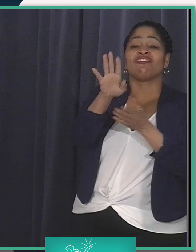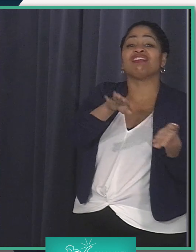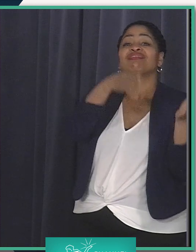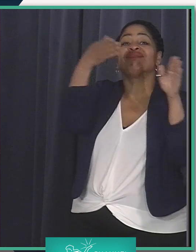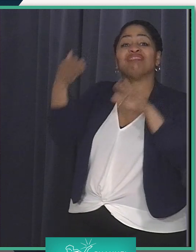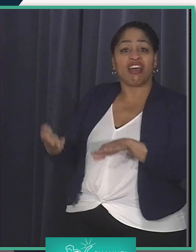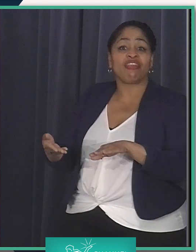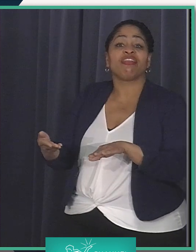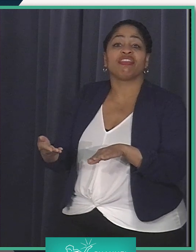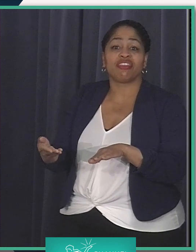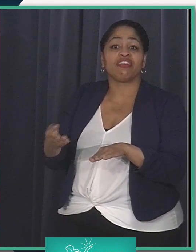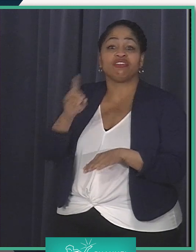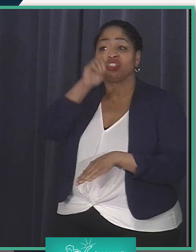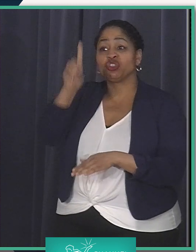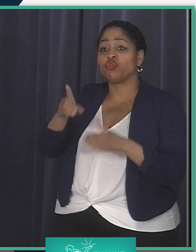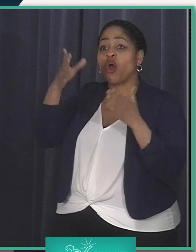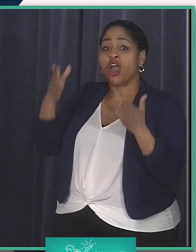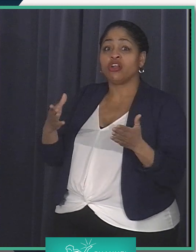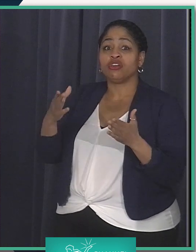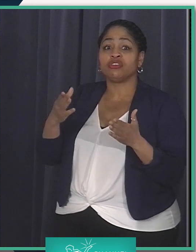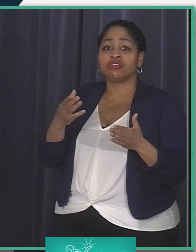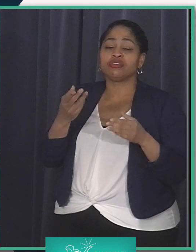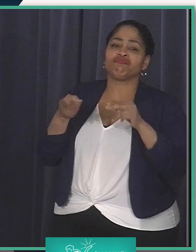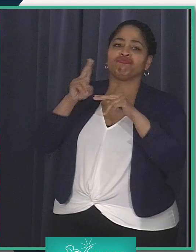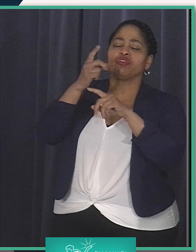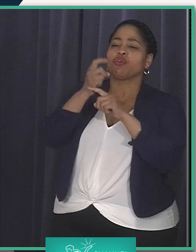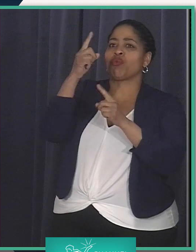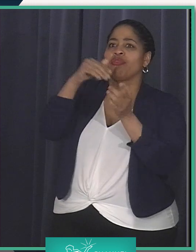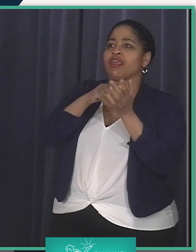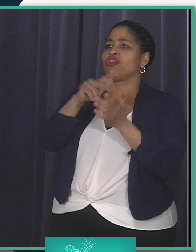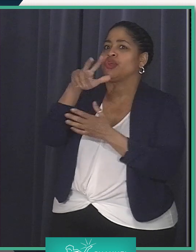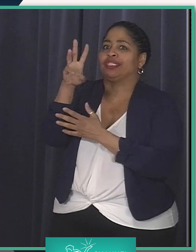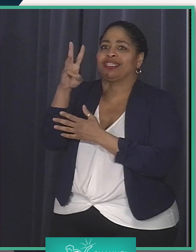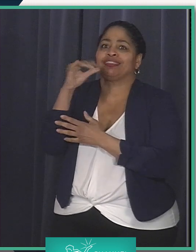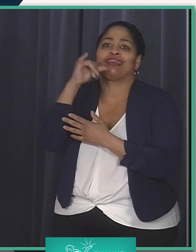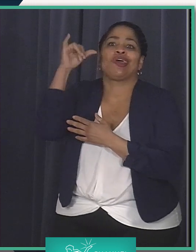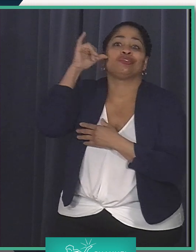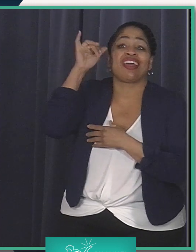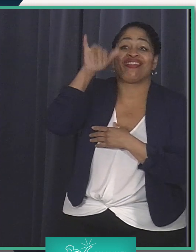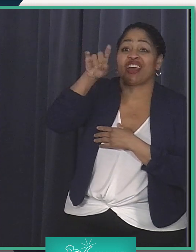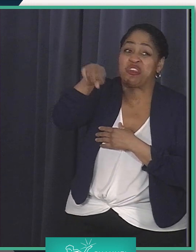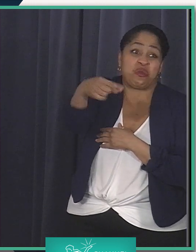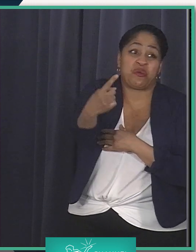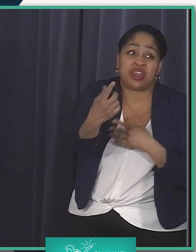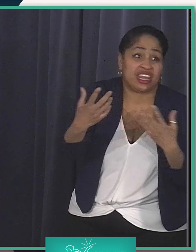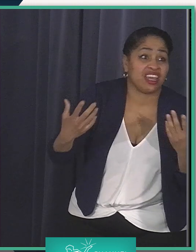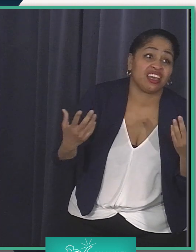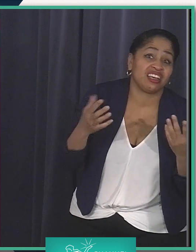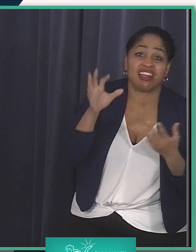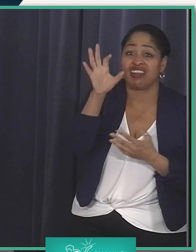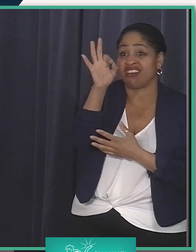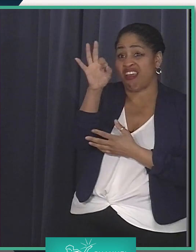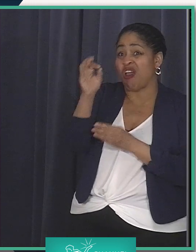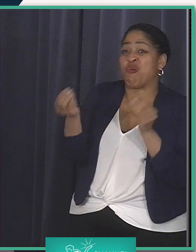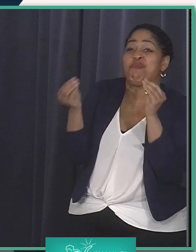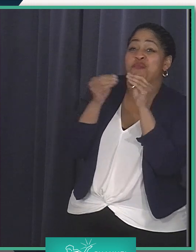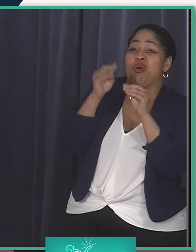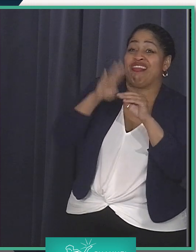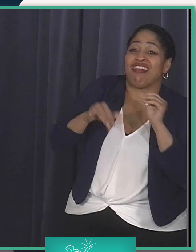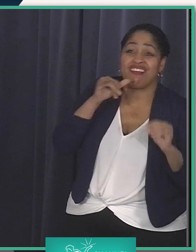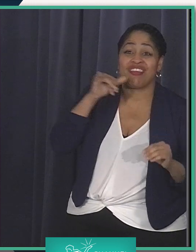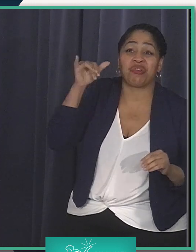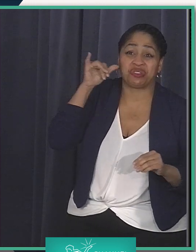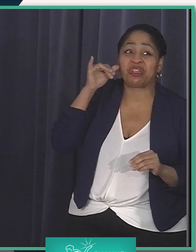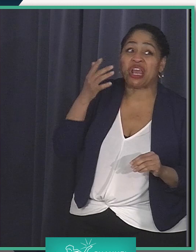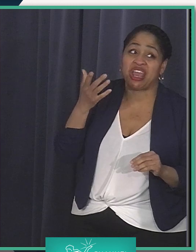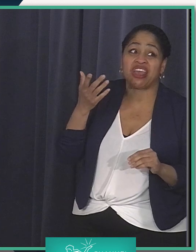of Detroiters, up from 1,036 yesterday. That is only 9 more than yesterday, which